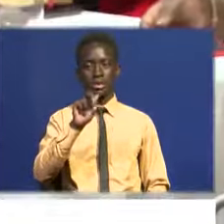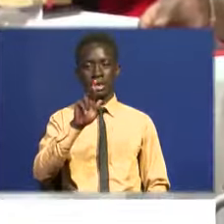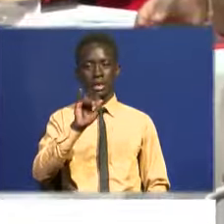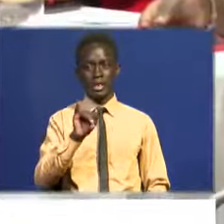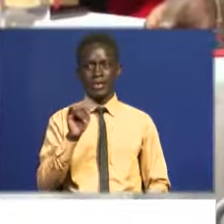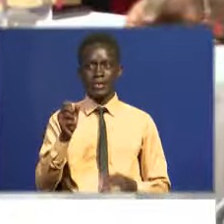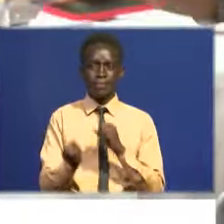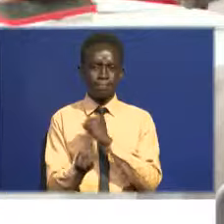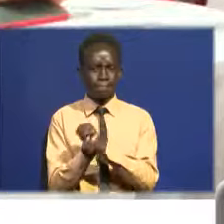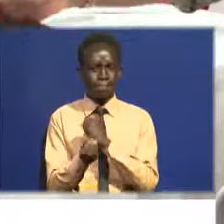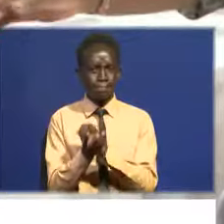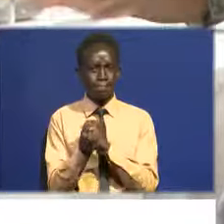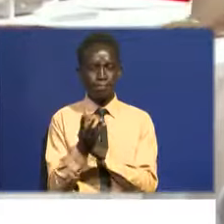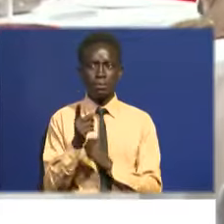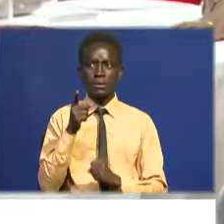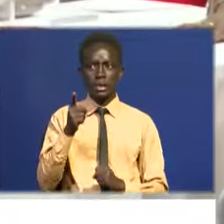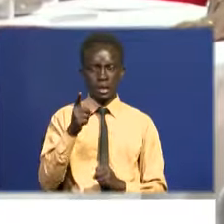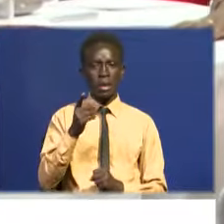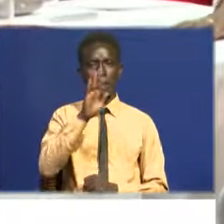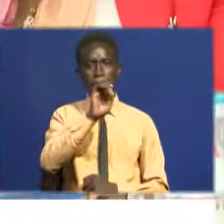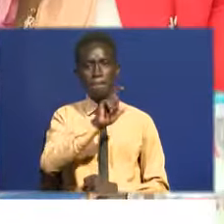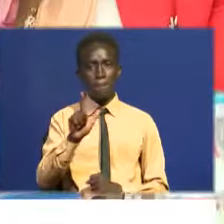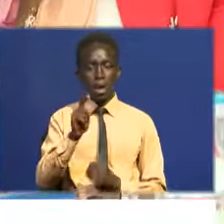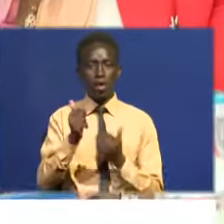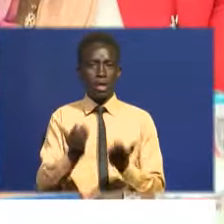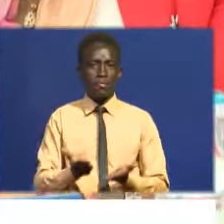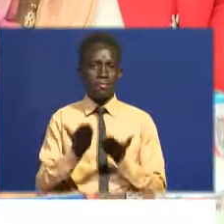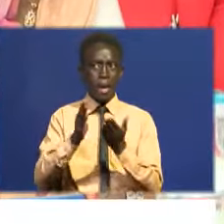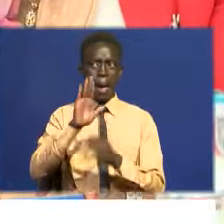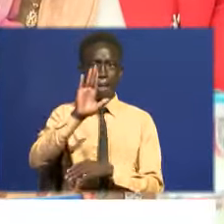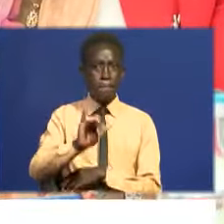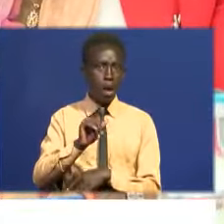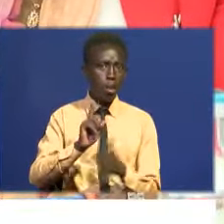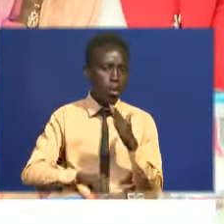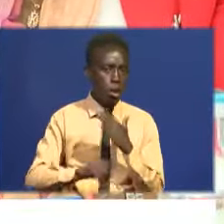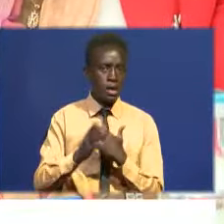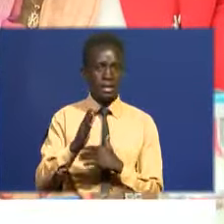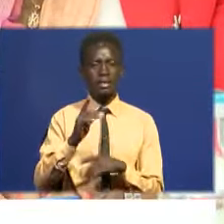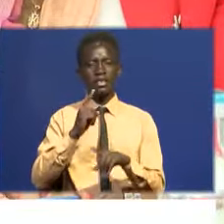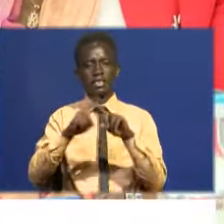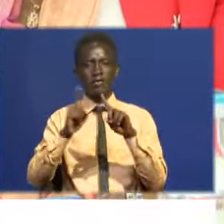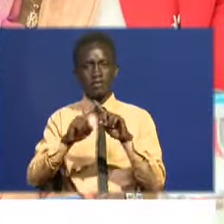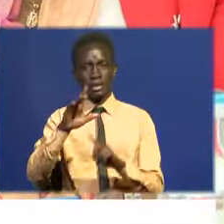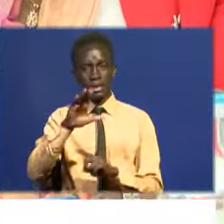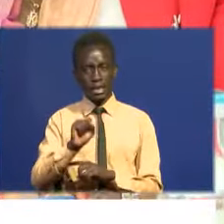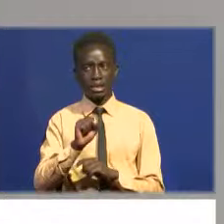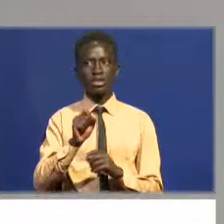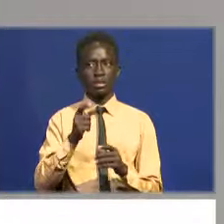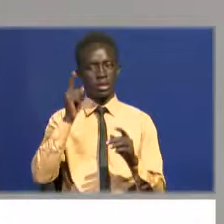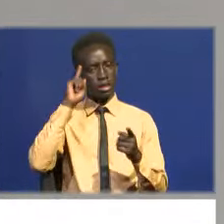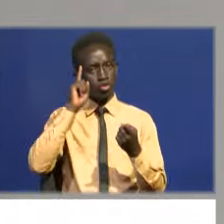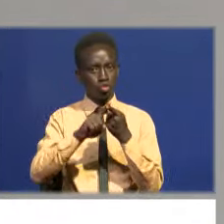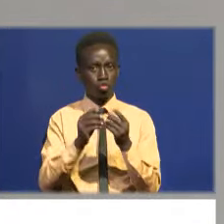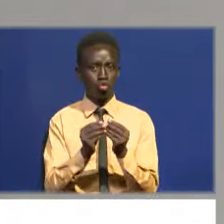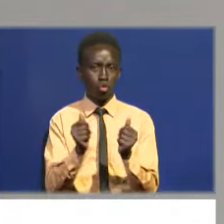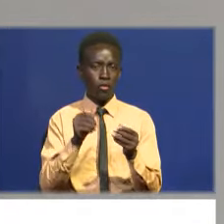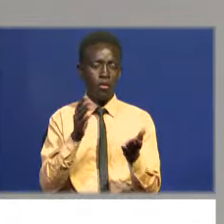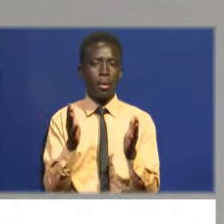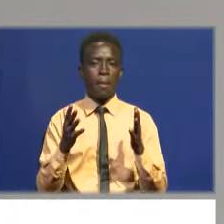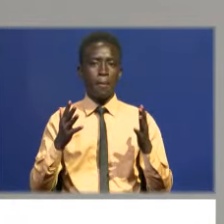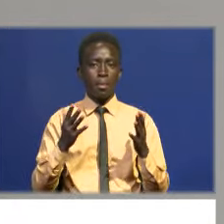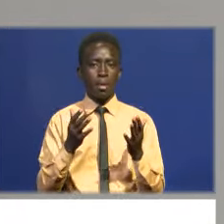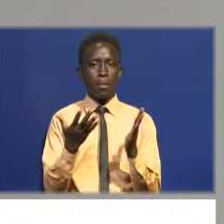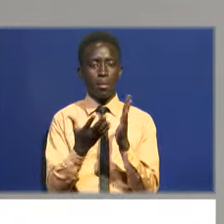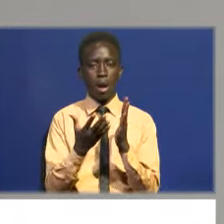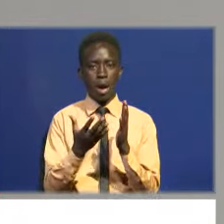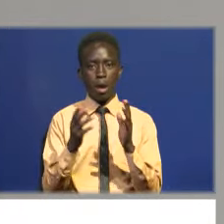tayari umeidhinishwa na baraza la mawaziri, akisema utashughulikia masuala yaliyoibuliwa kuhusu watu walio na ulemavu. At the ministry, we